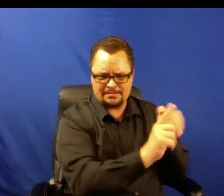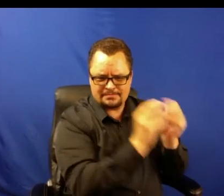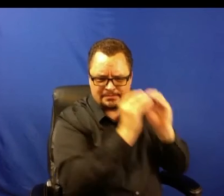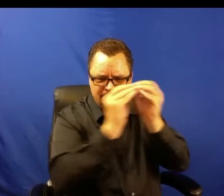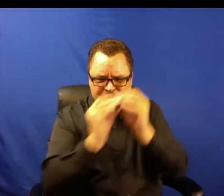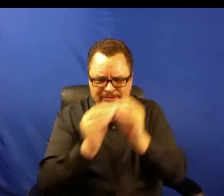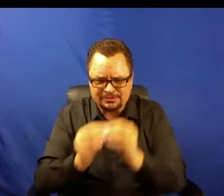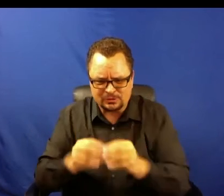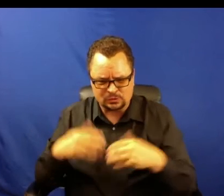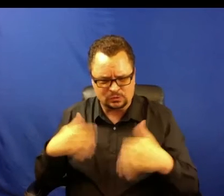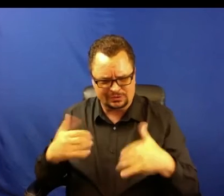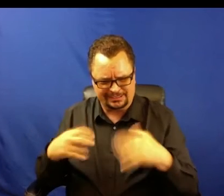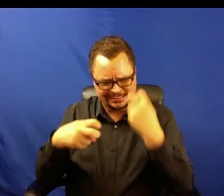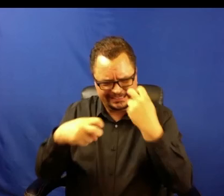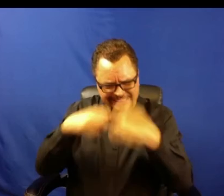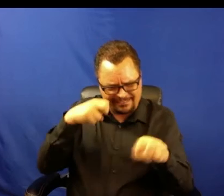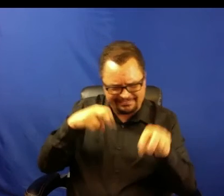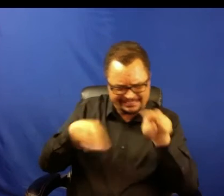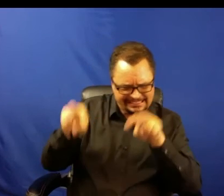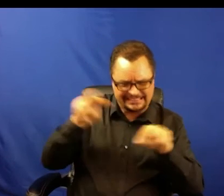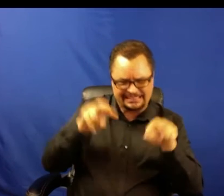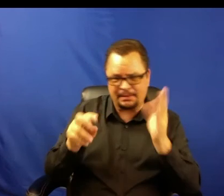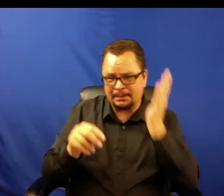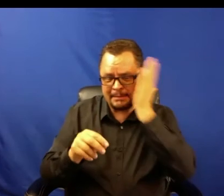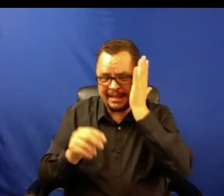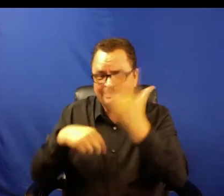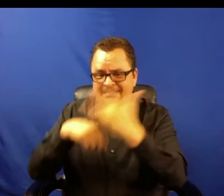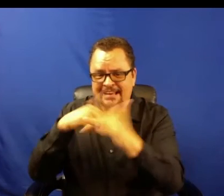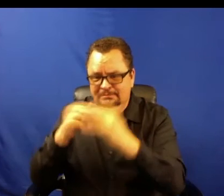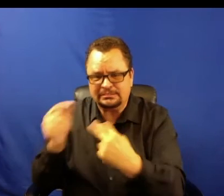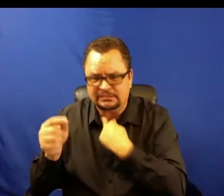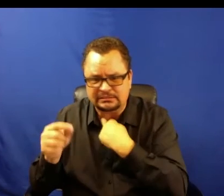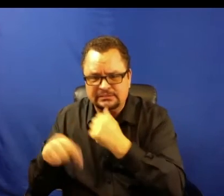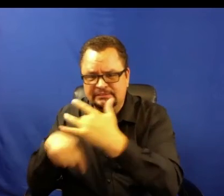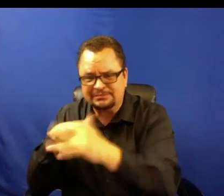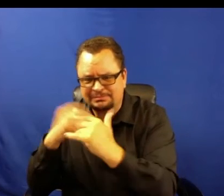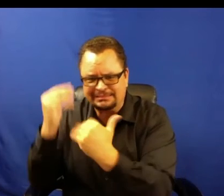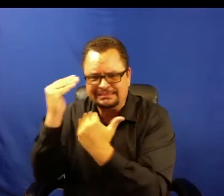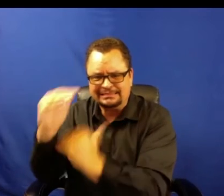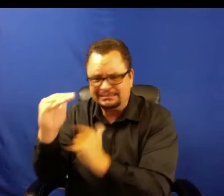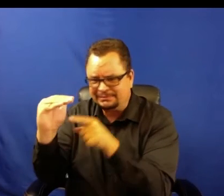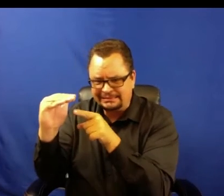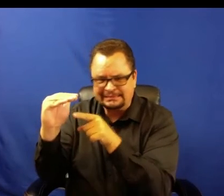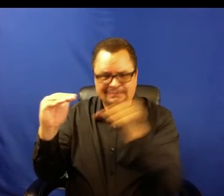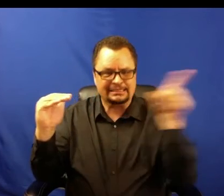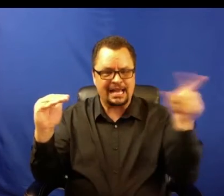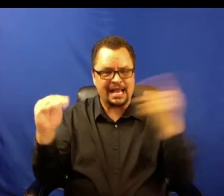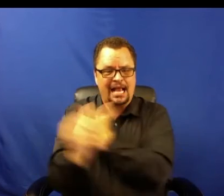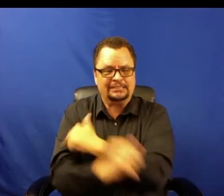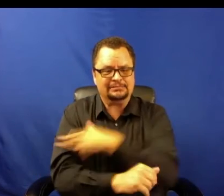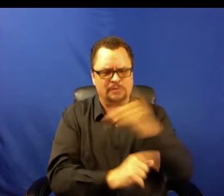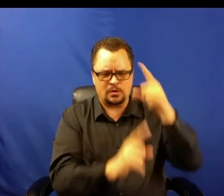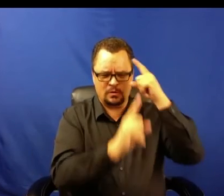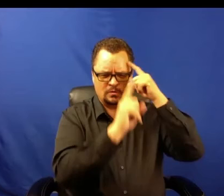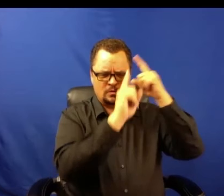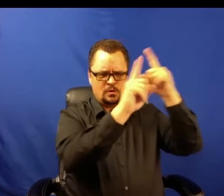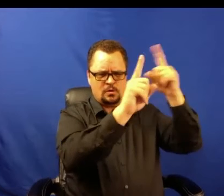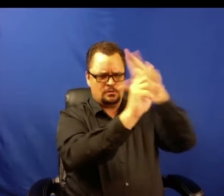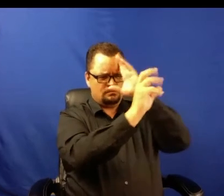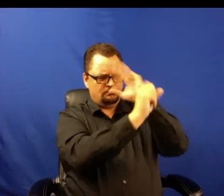hospital's mission to care for those who show up at their door is still ever present. And they